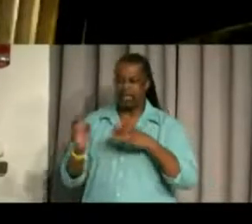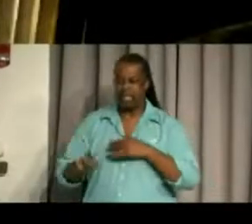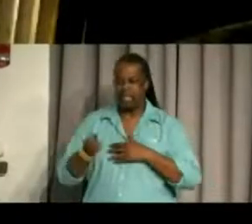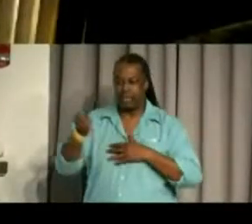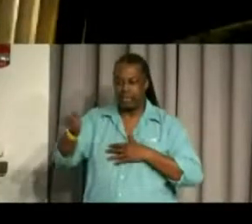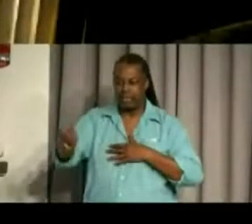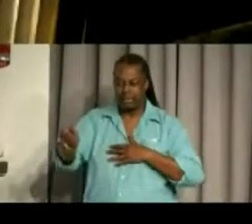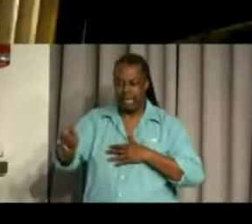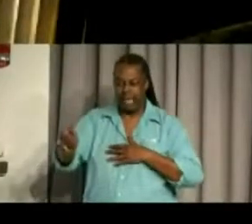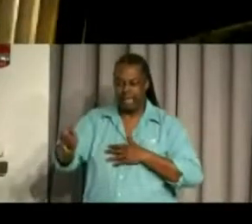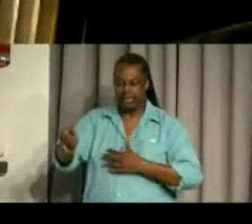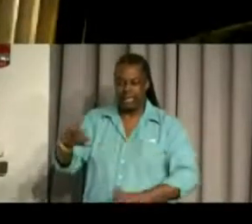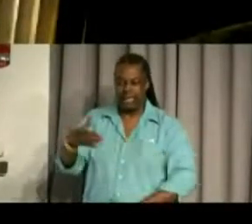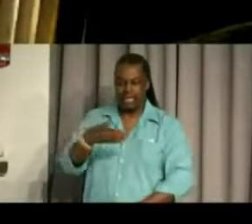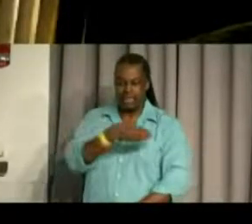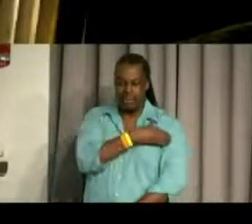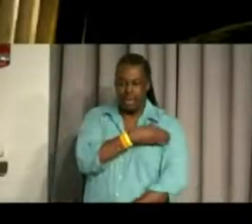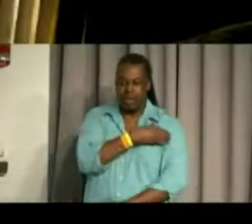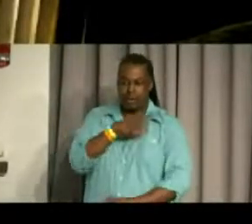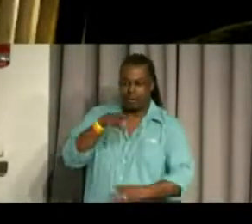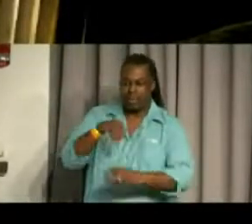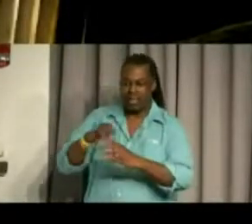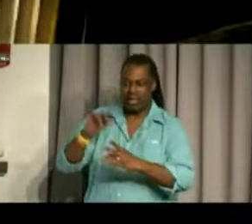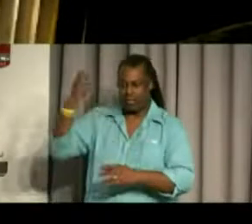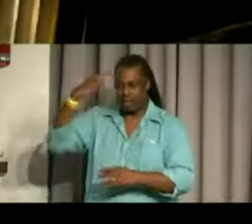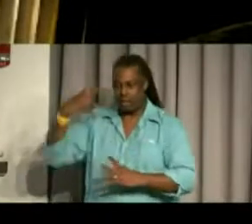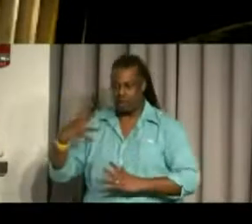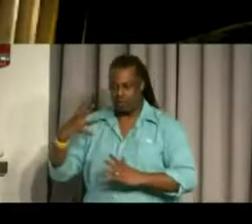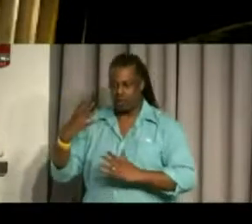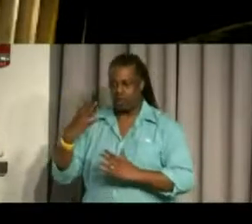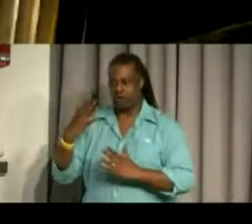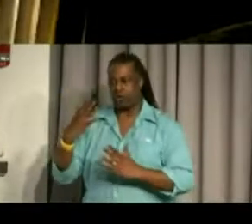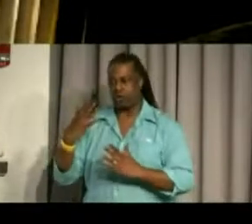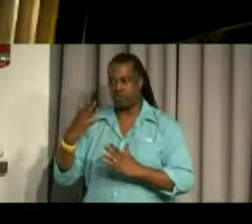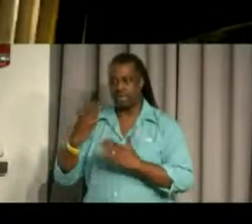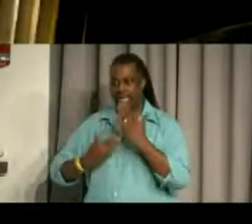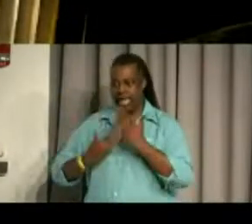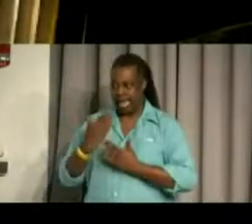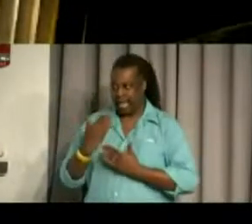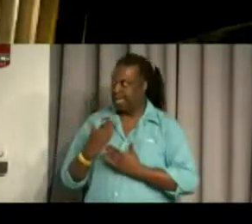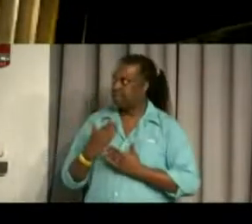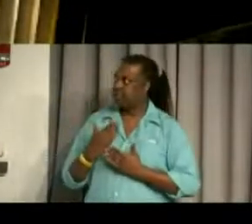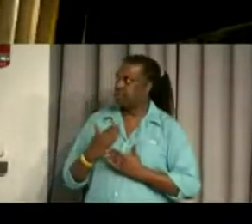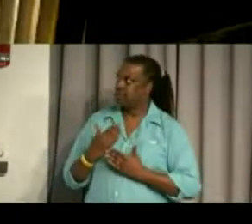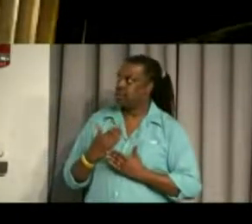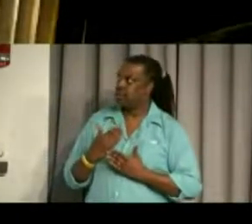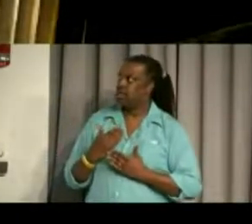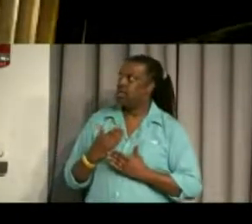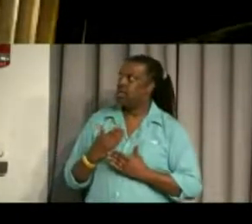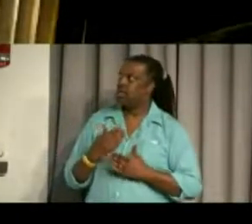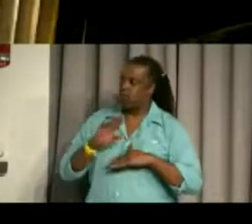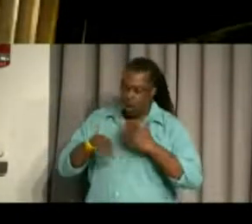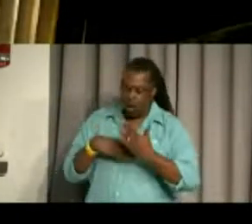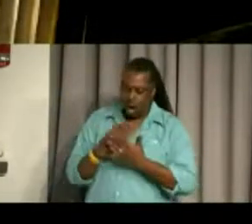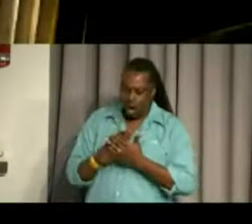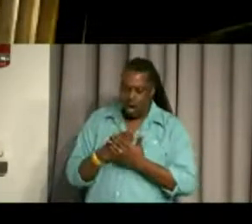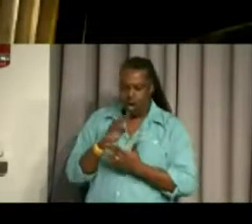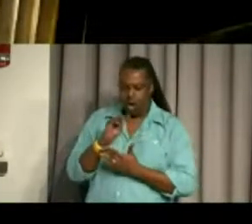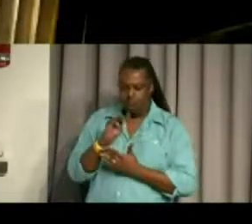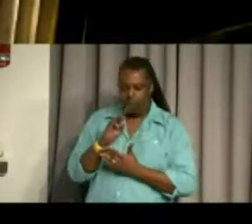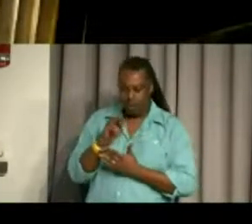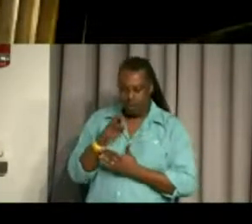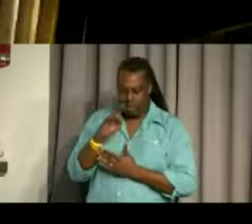power within the hands of the governor to place all municipal power, administrative